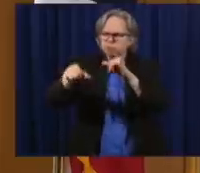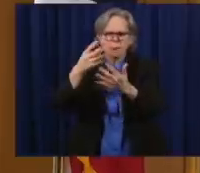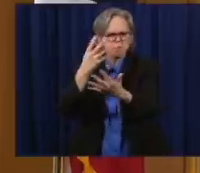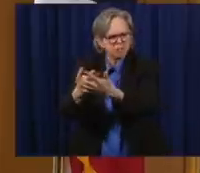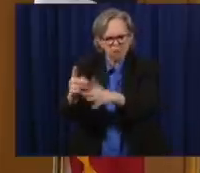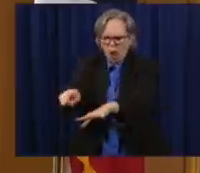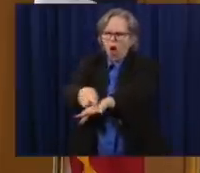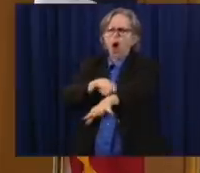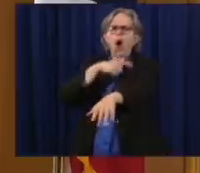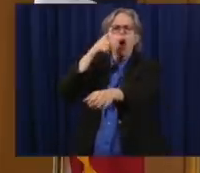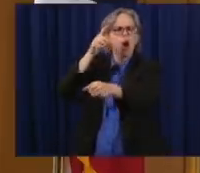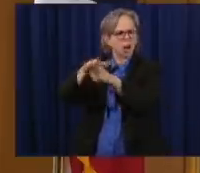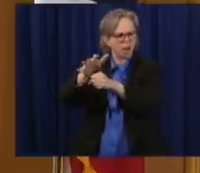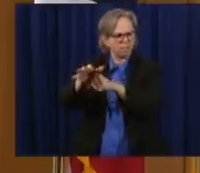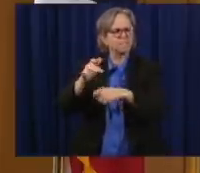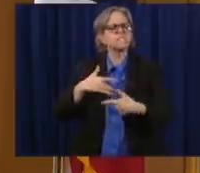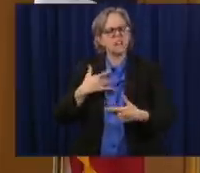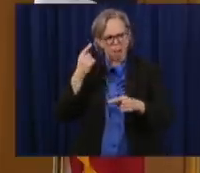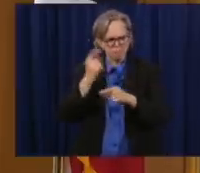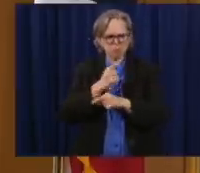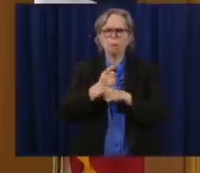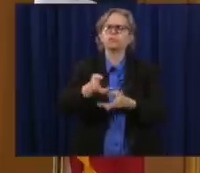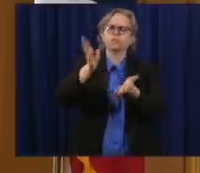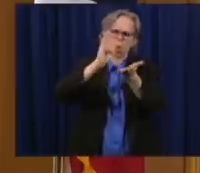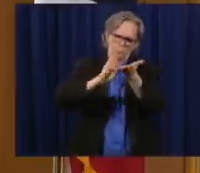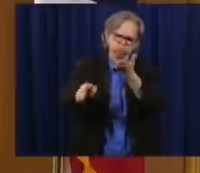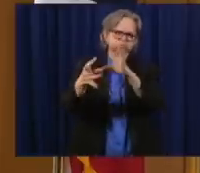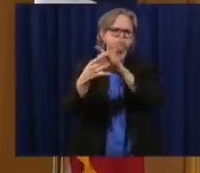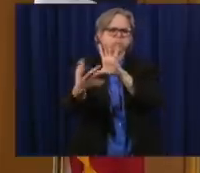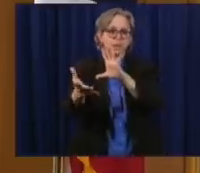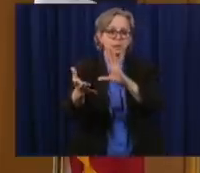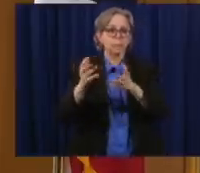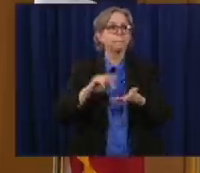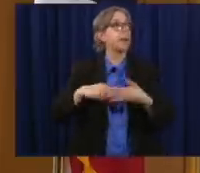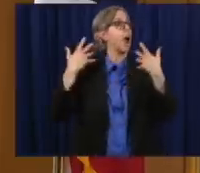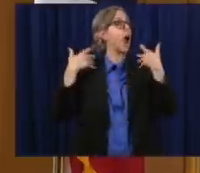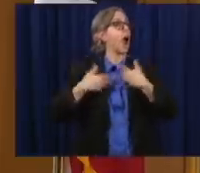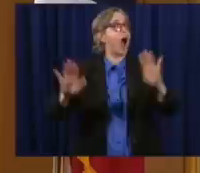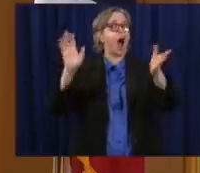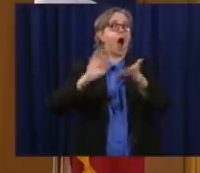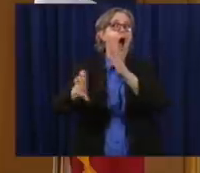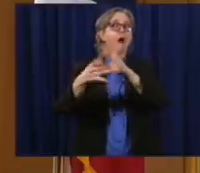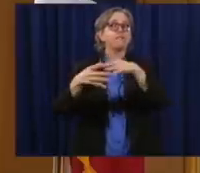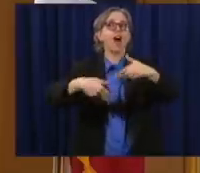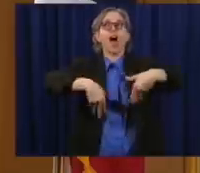issue a commutation. That does not mean they walk away free. It means they're